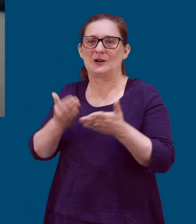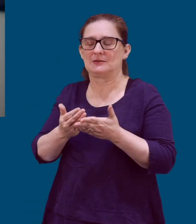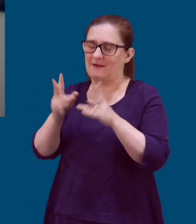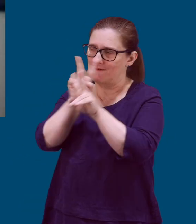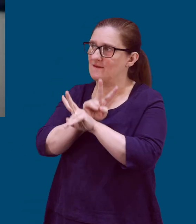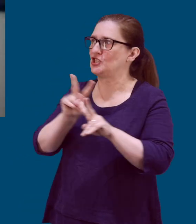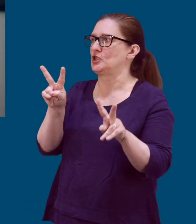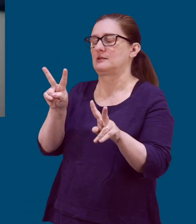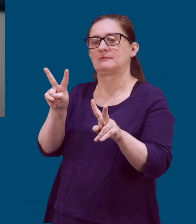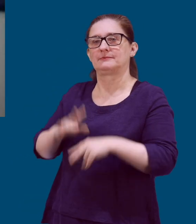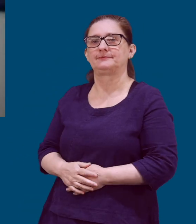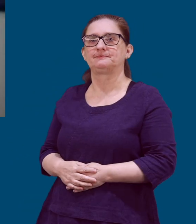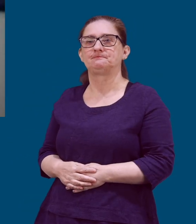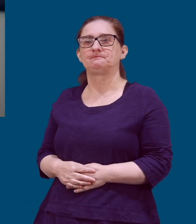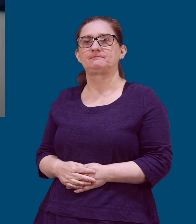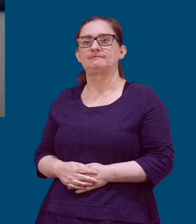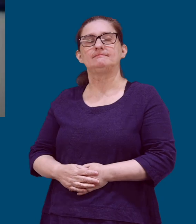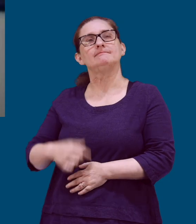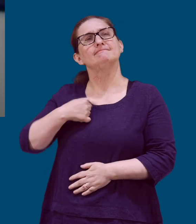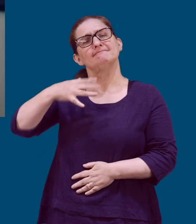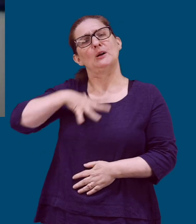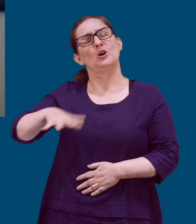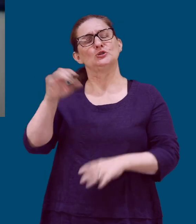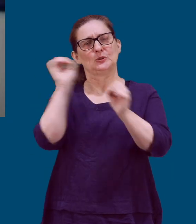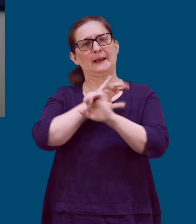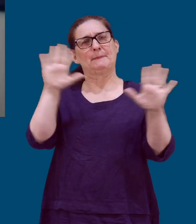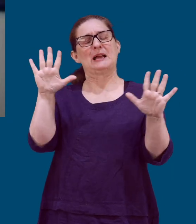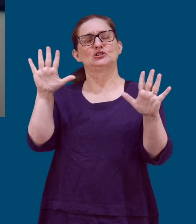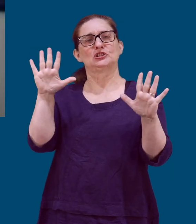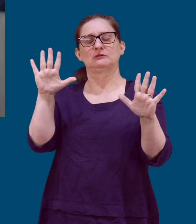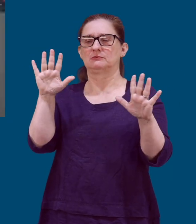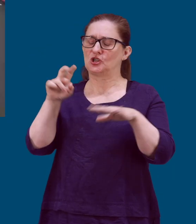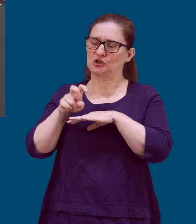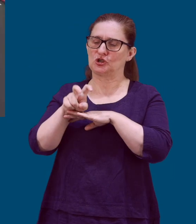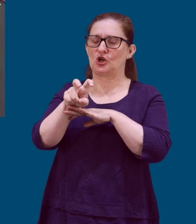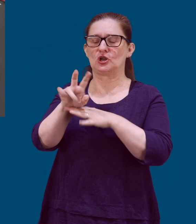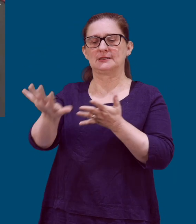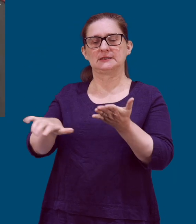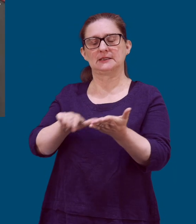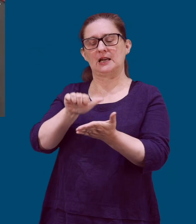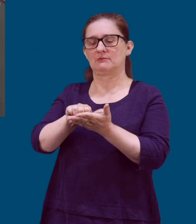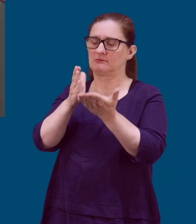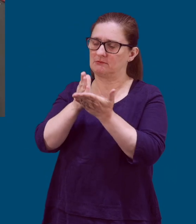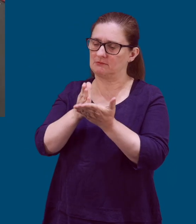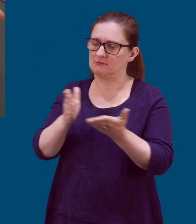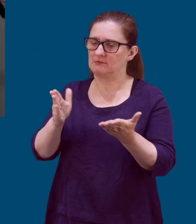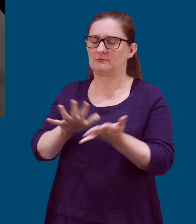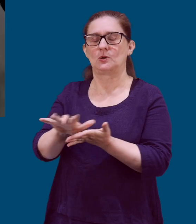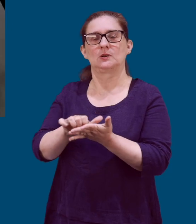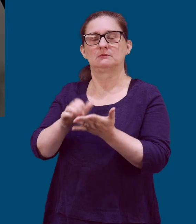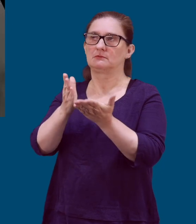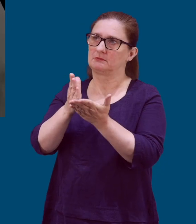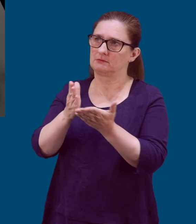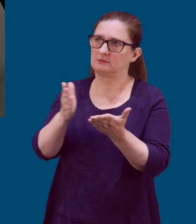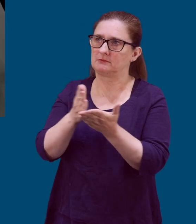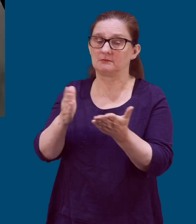Vision. I want to imagine a world where slugs are sacred, deified. In